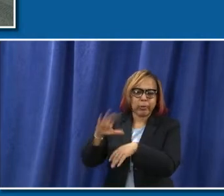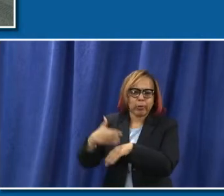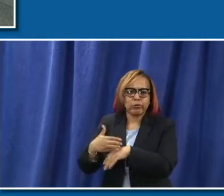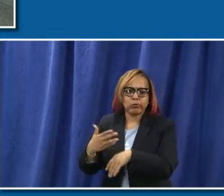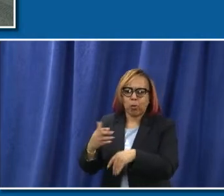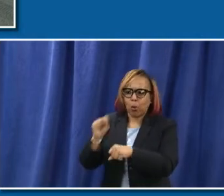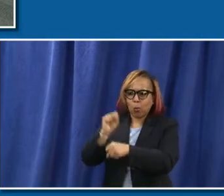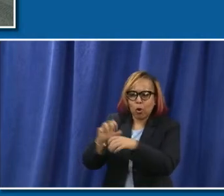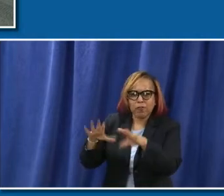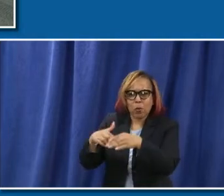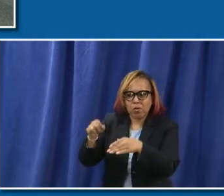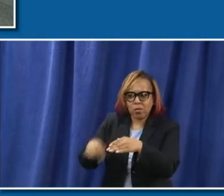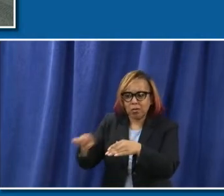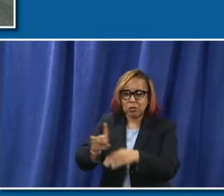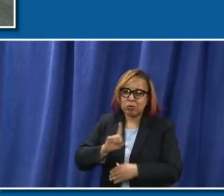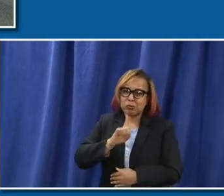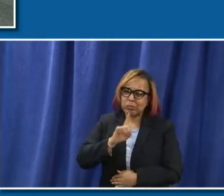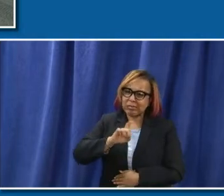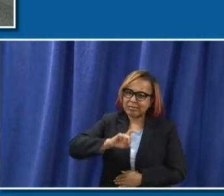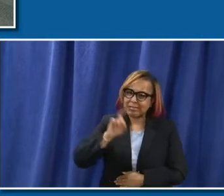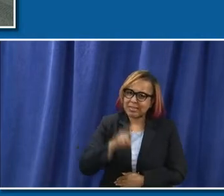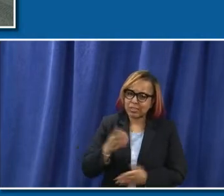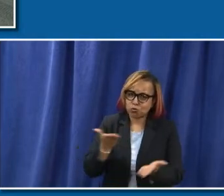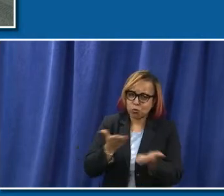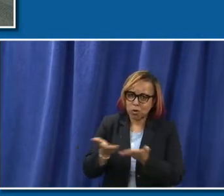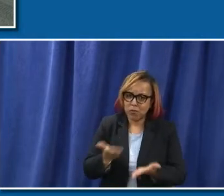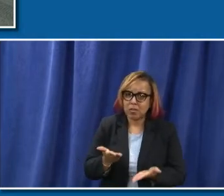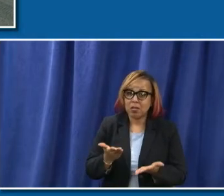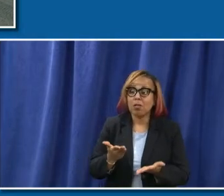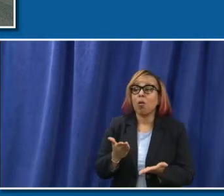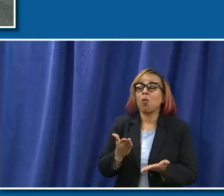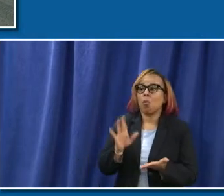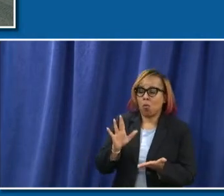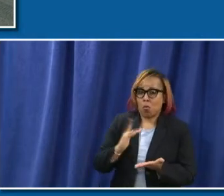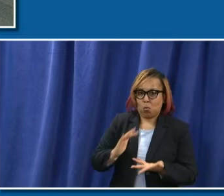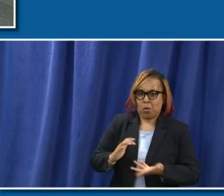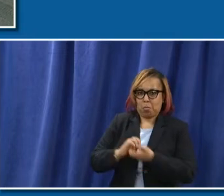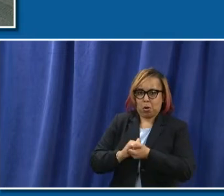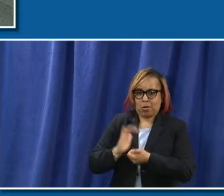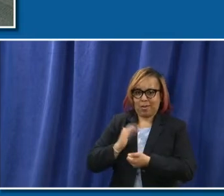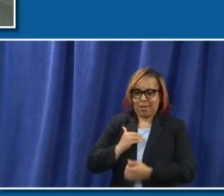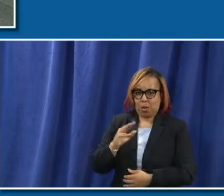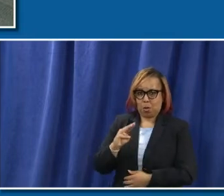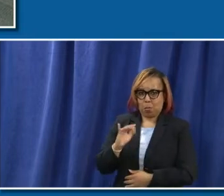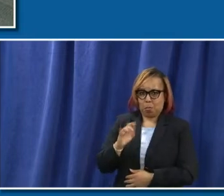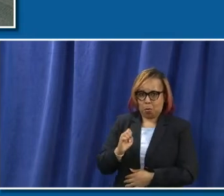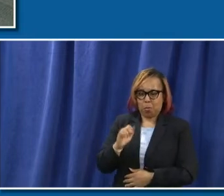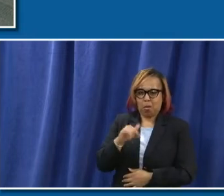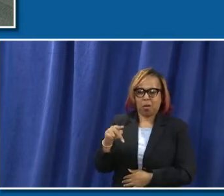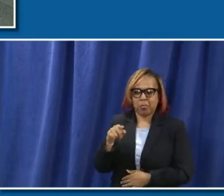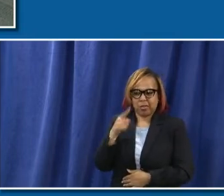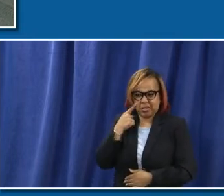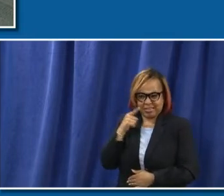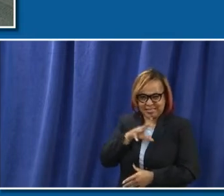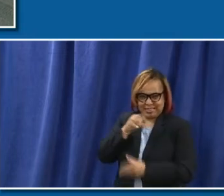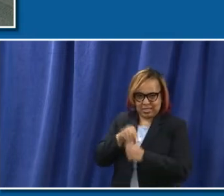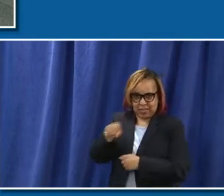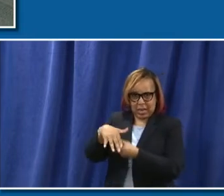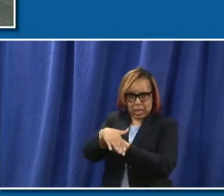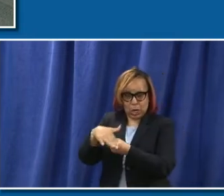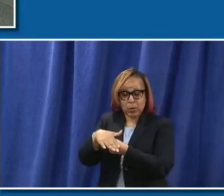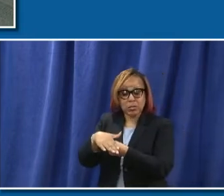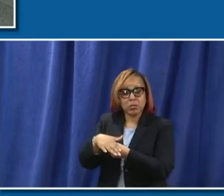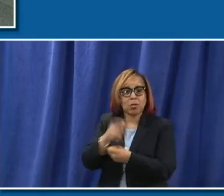large workforce that really needs this service. And we'll be partnering our mobile application of vaccination into those